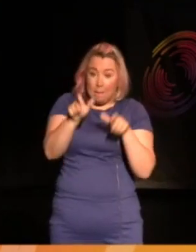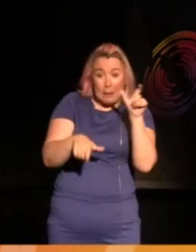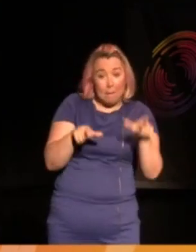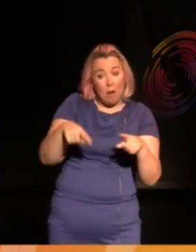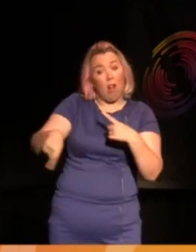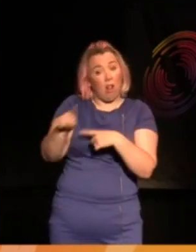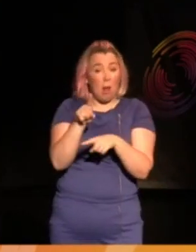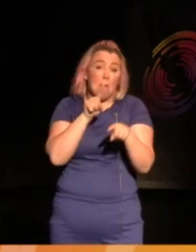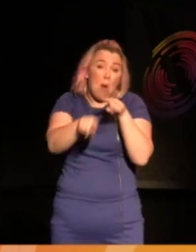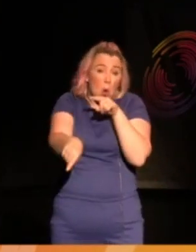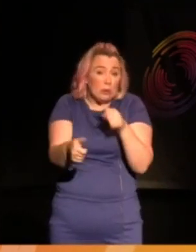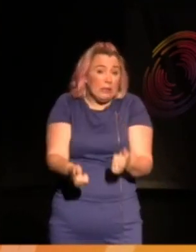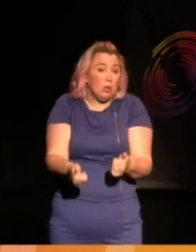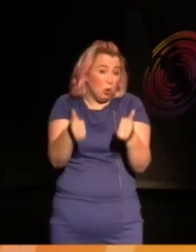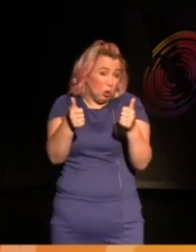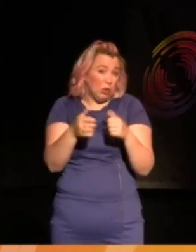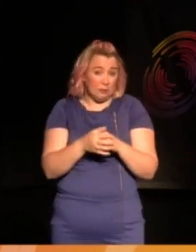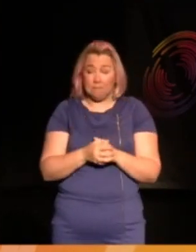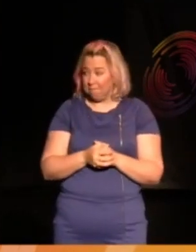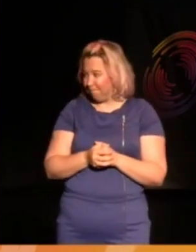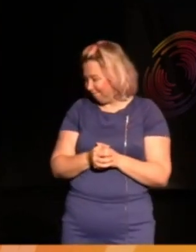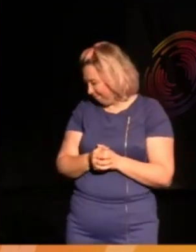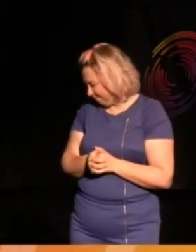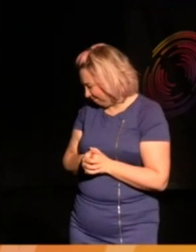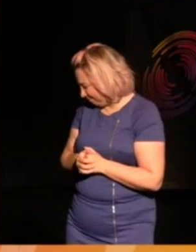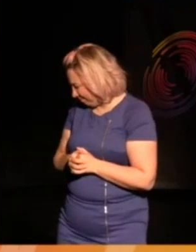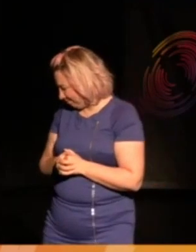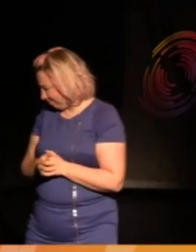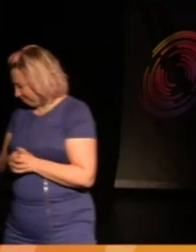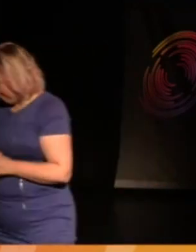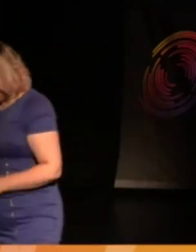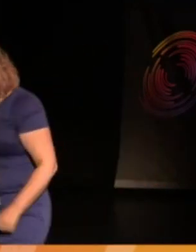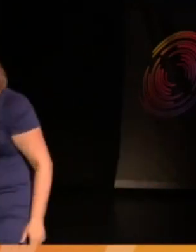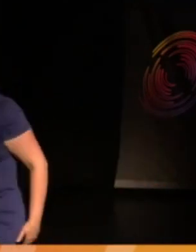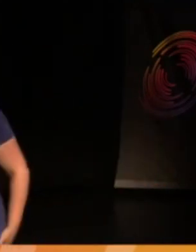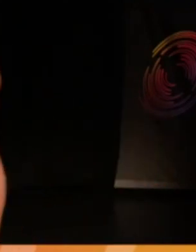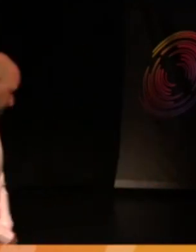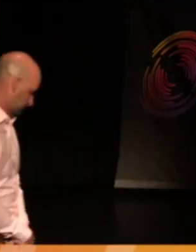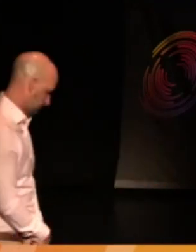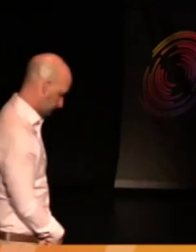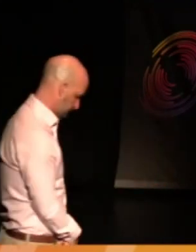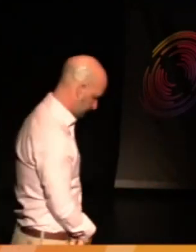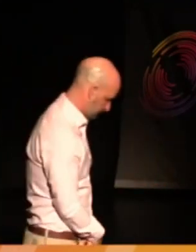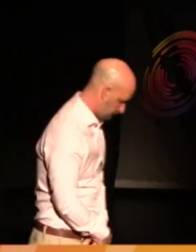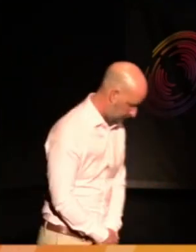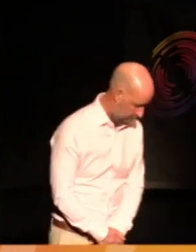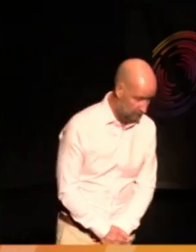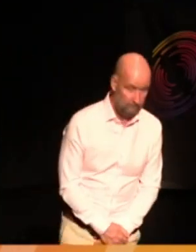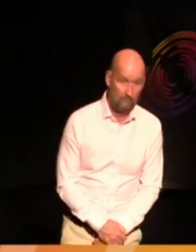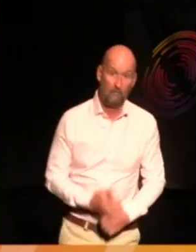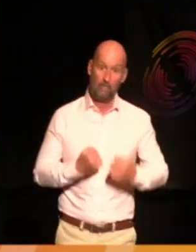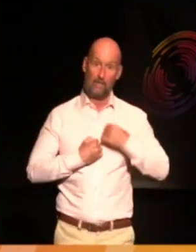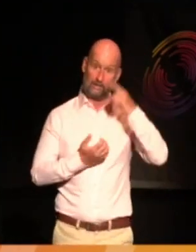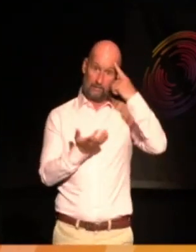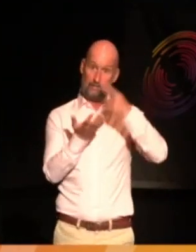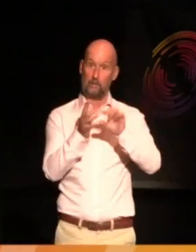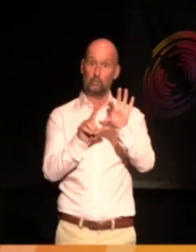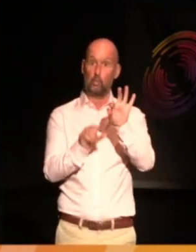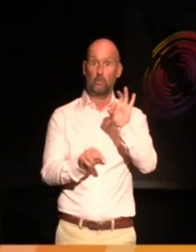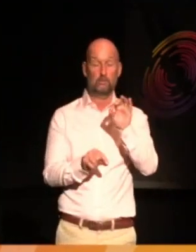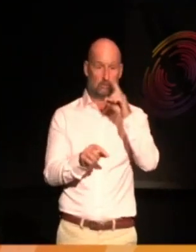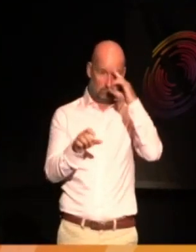good. And that is my choice. And that's the choice I make.